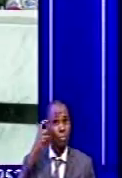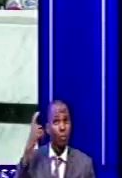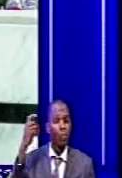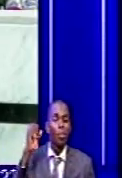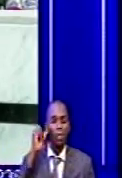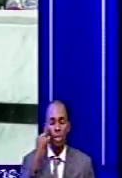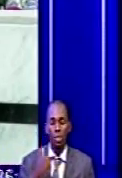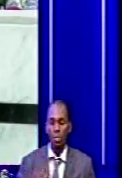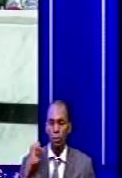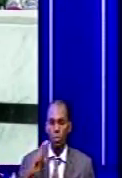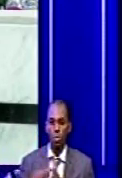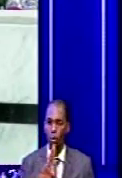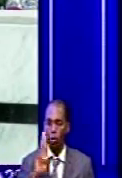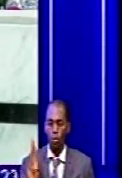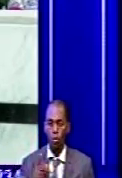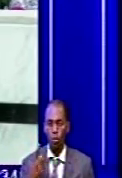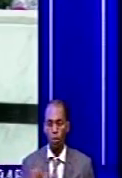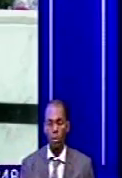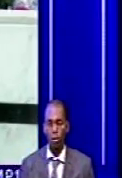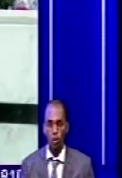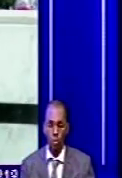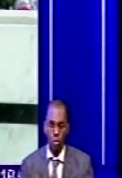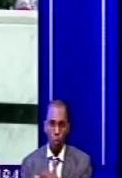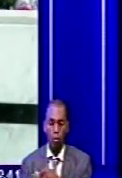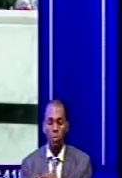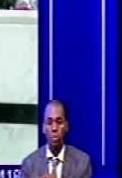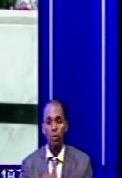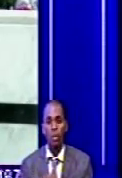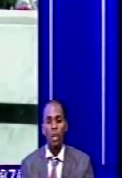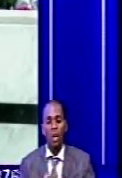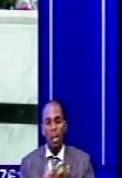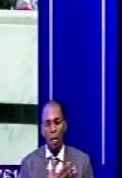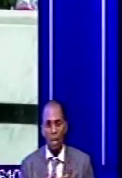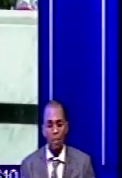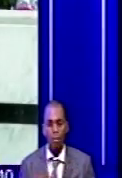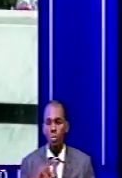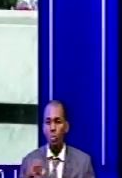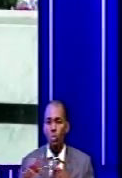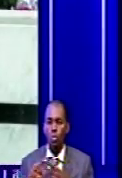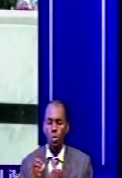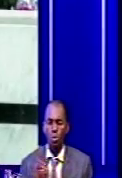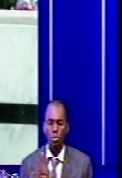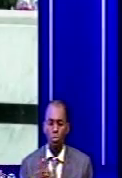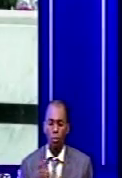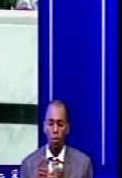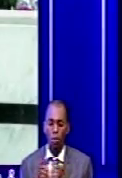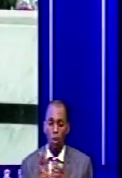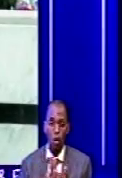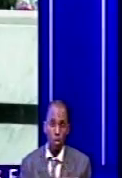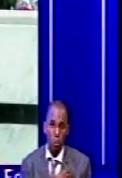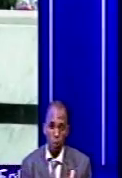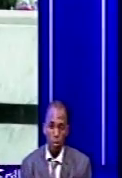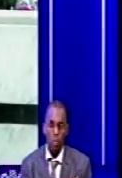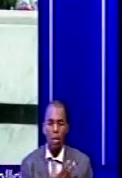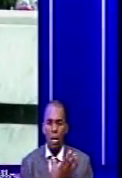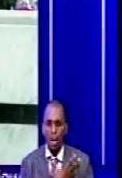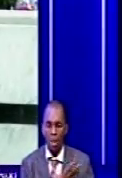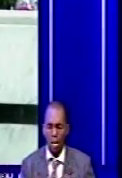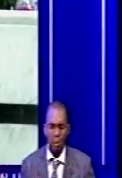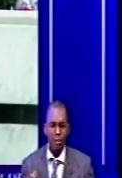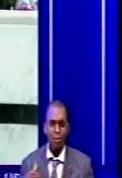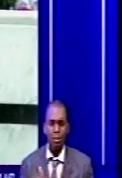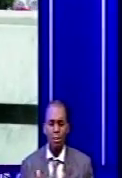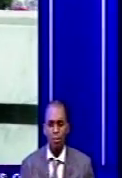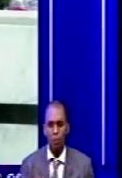came back, but through the ministration of the man of God, something happened in my life. The pains were not there. The fire that